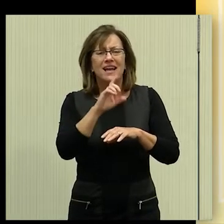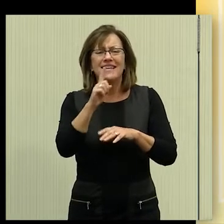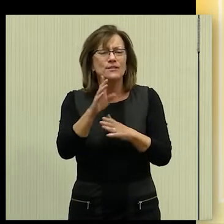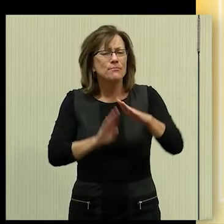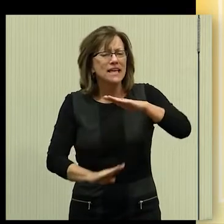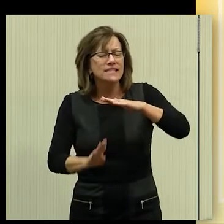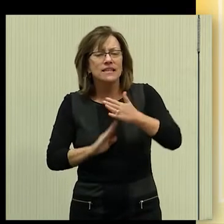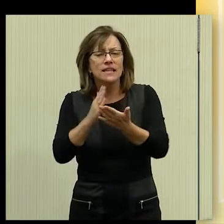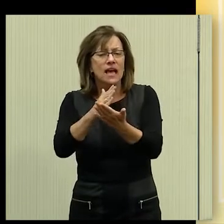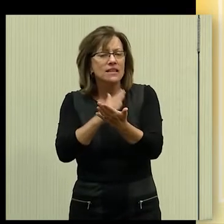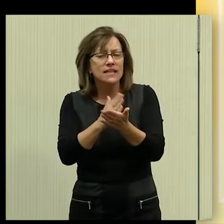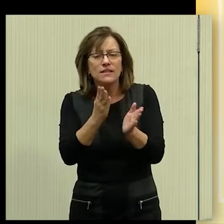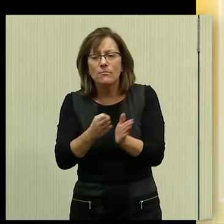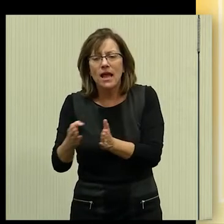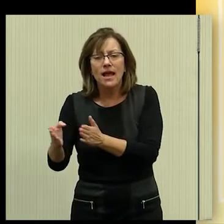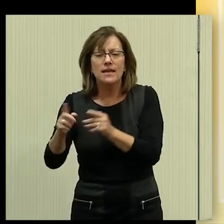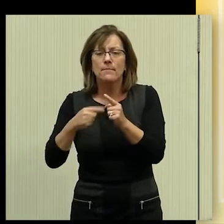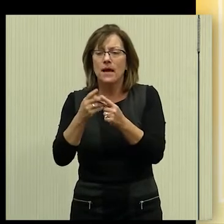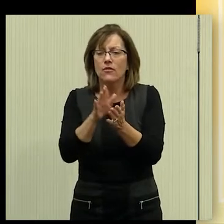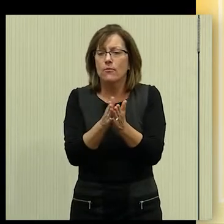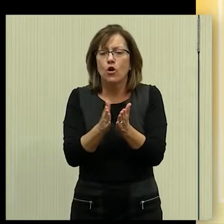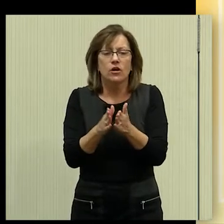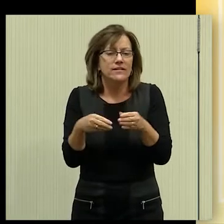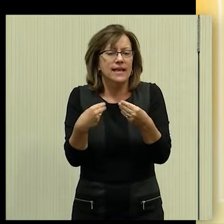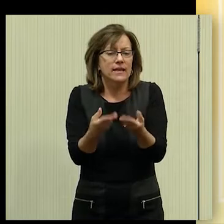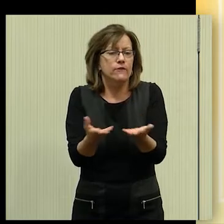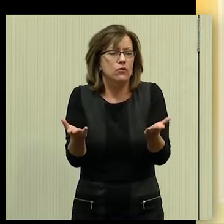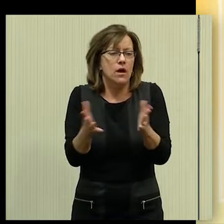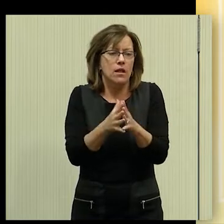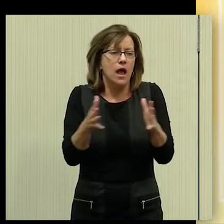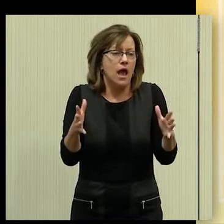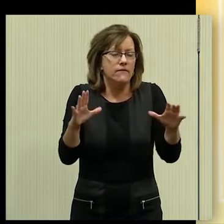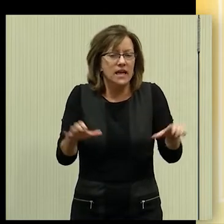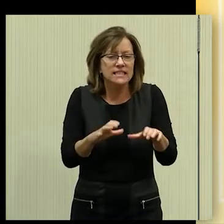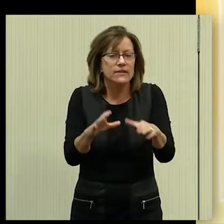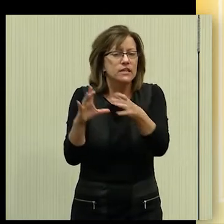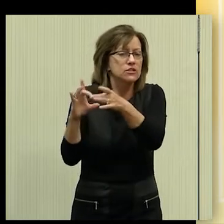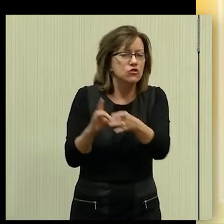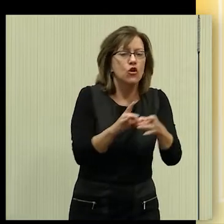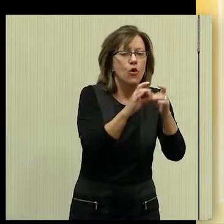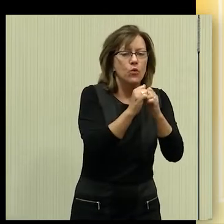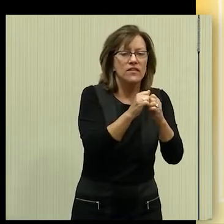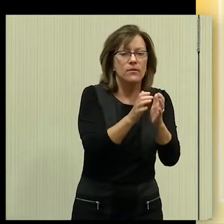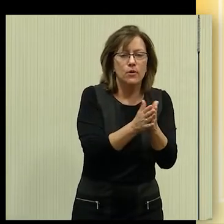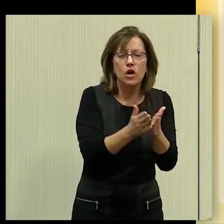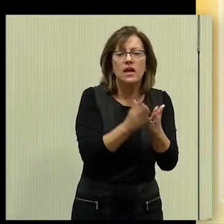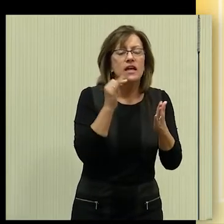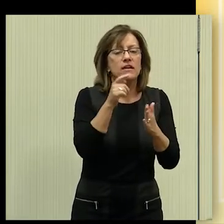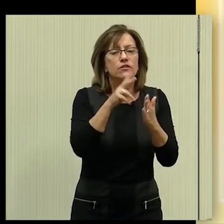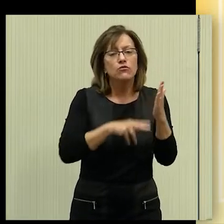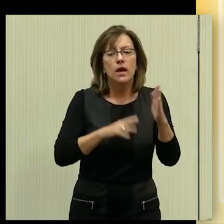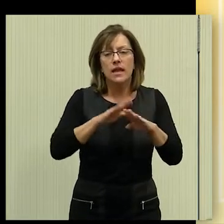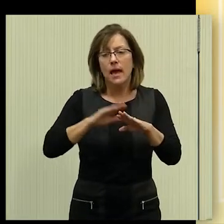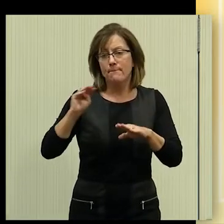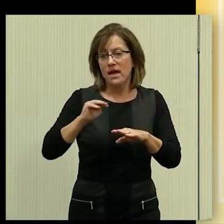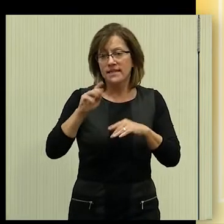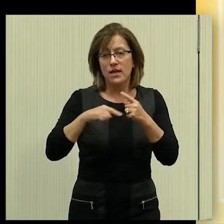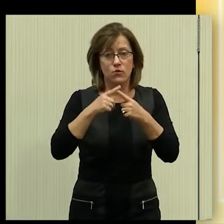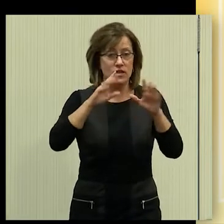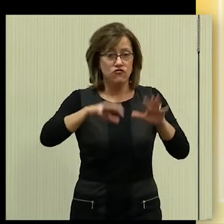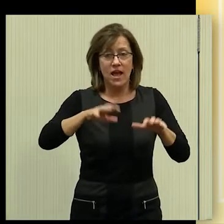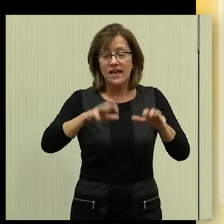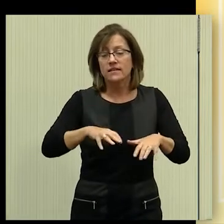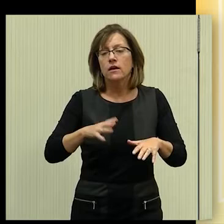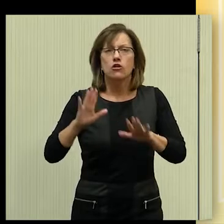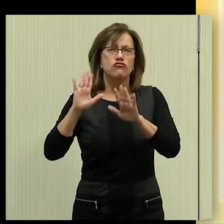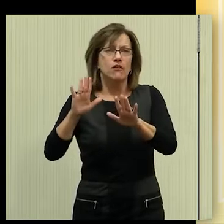plans about the books that give you lots of activities to go along with the book. So if you read like on Monday When It Rains, which is a great book